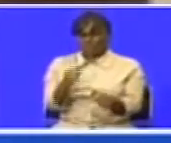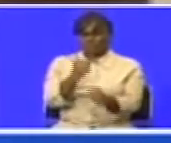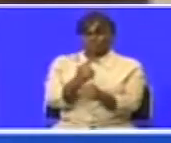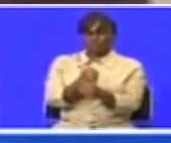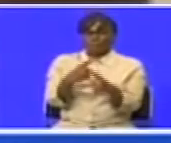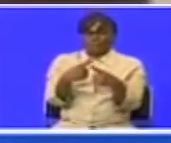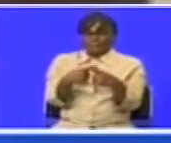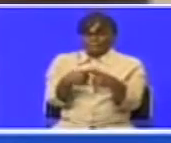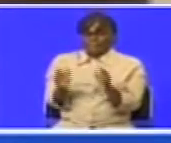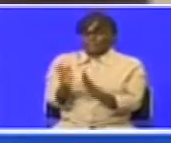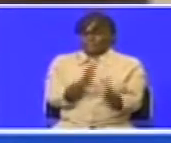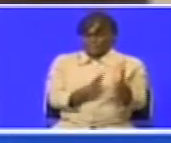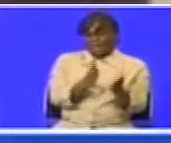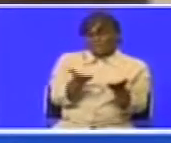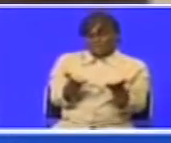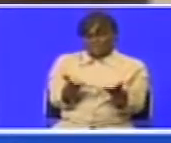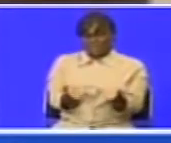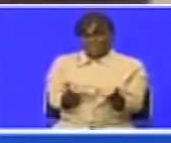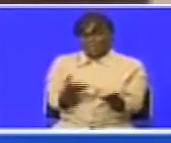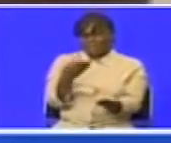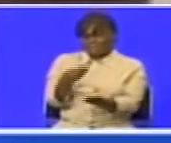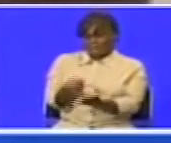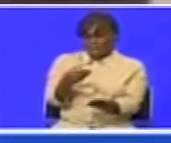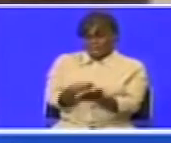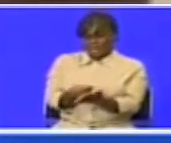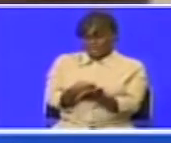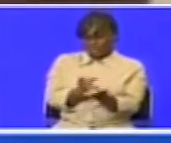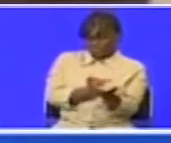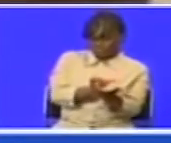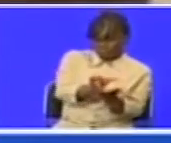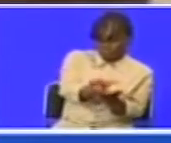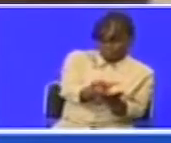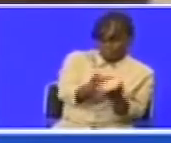But the plans are there and the money has already been put aside for those expansions.